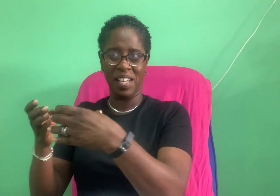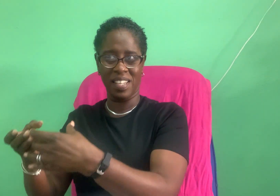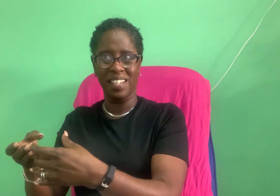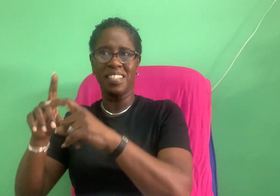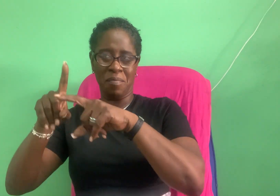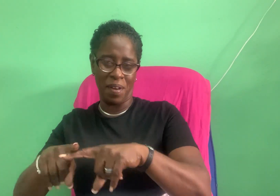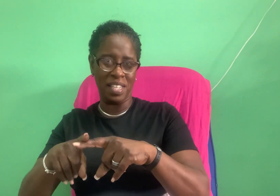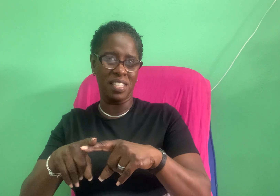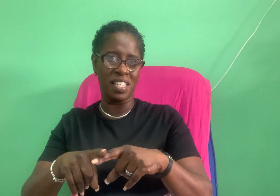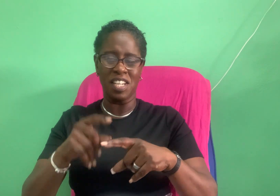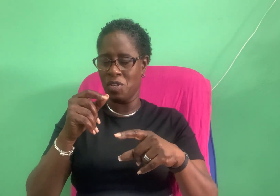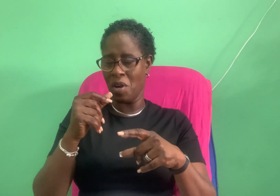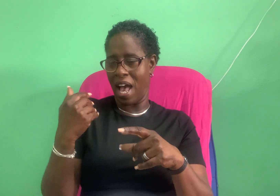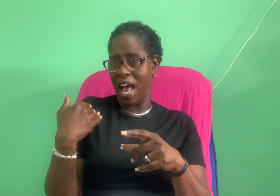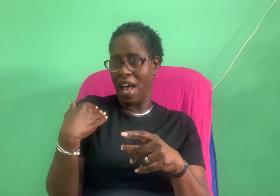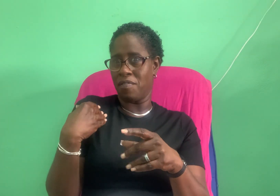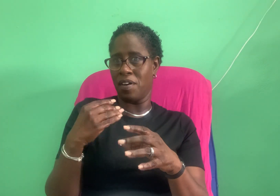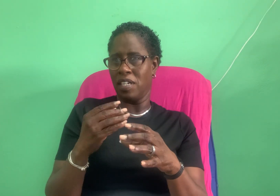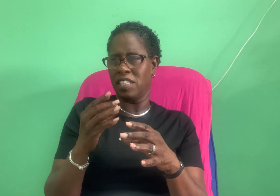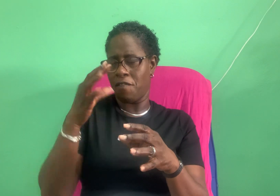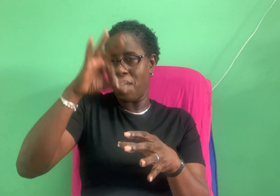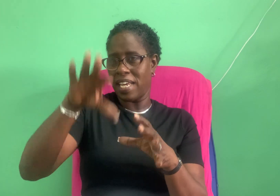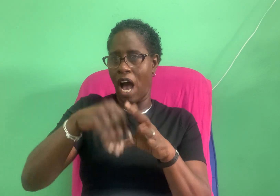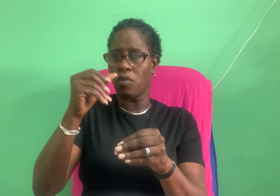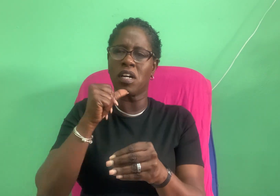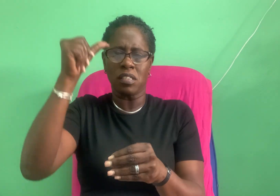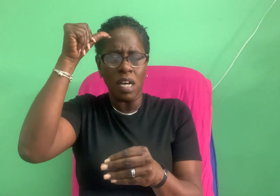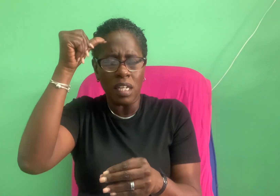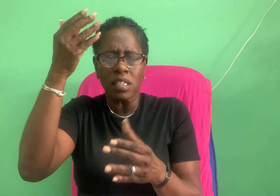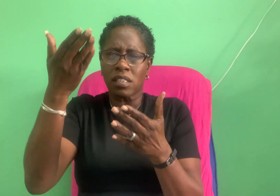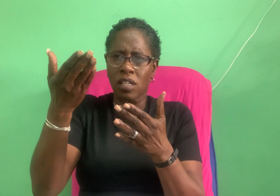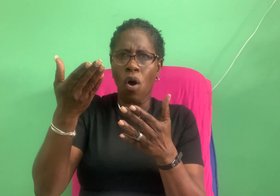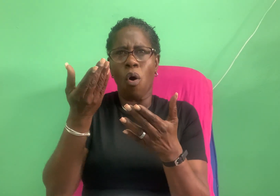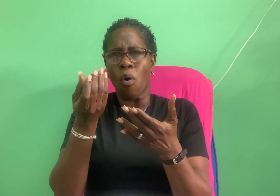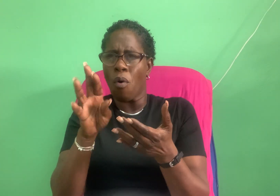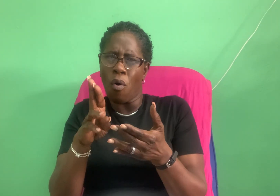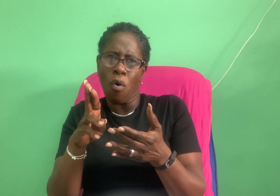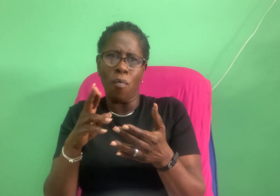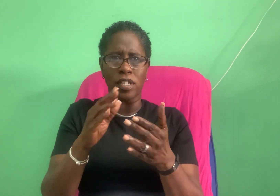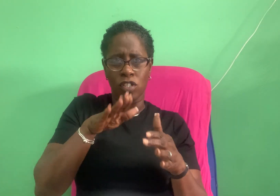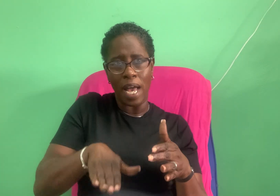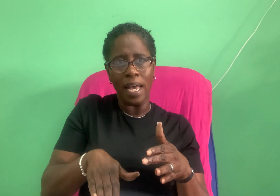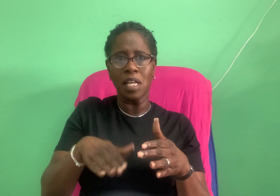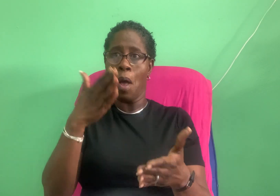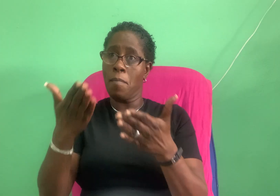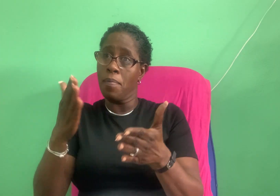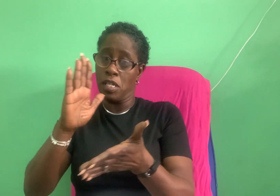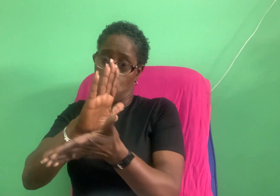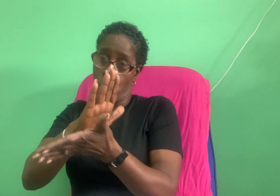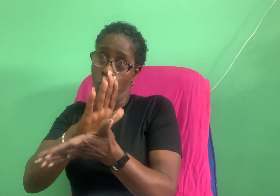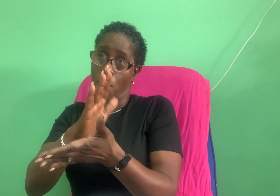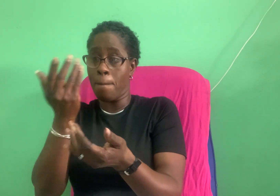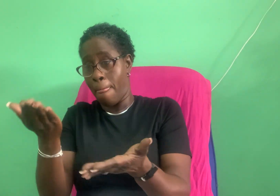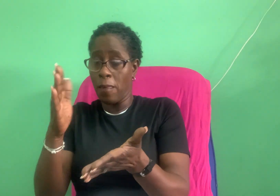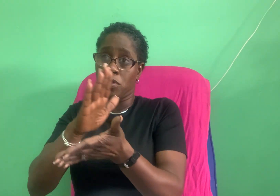what we end up experiencing with a lot of clients in our programs is maybe anecdotal data about I was maybe in special education in